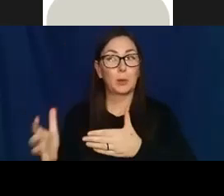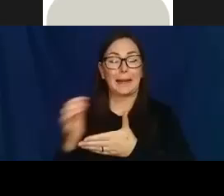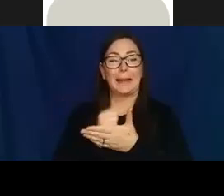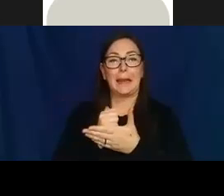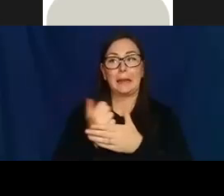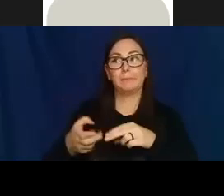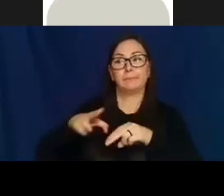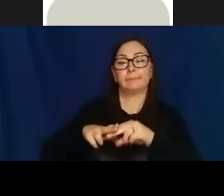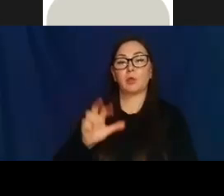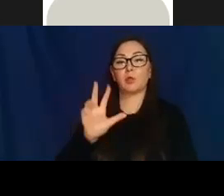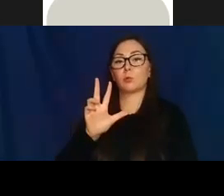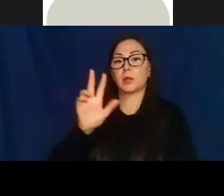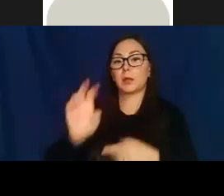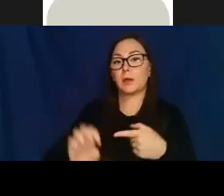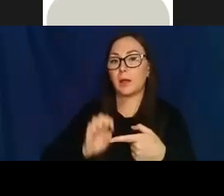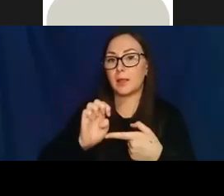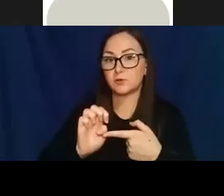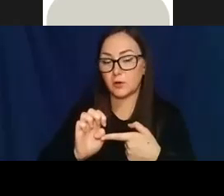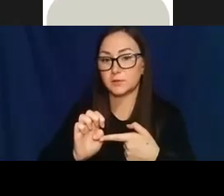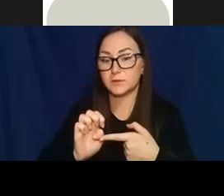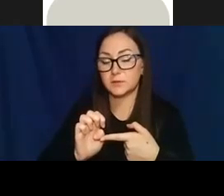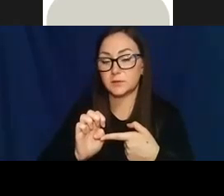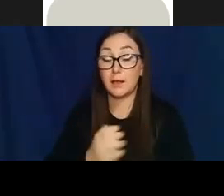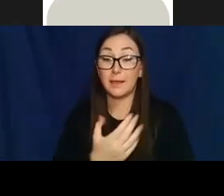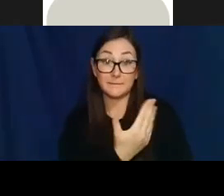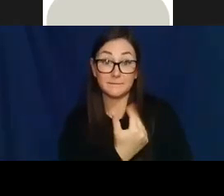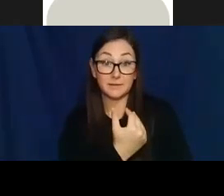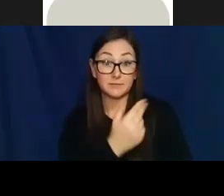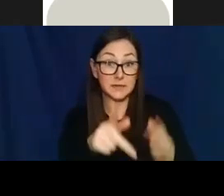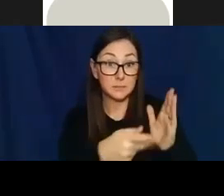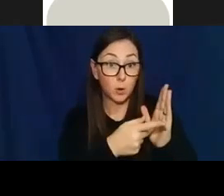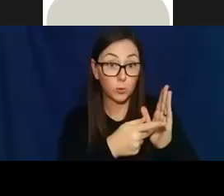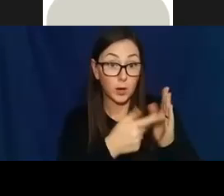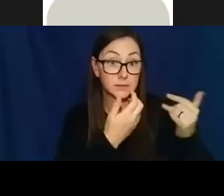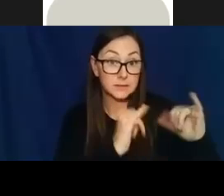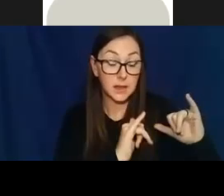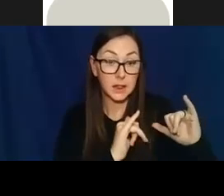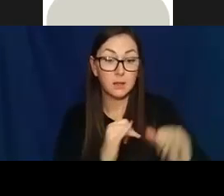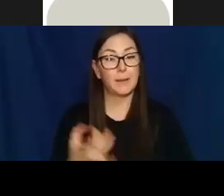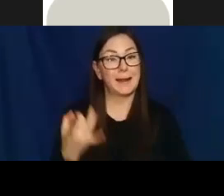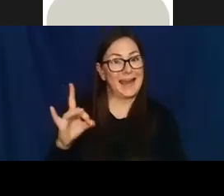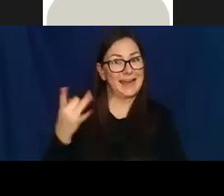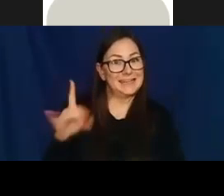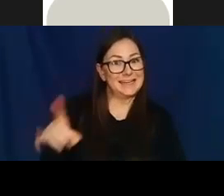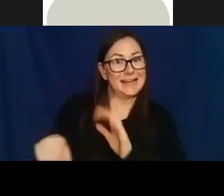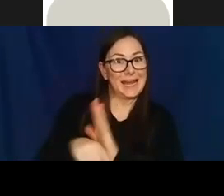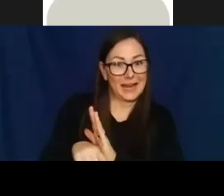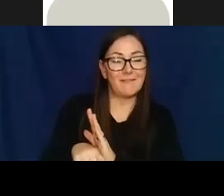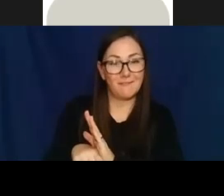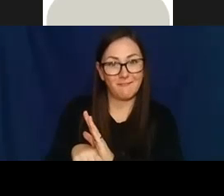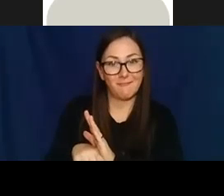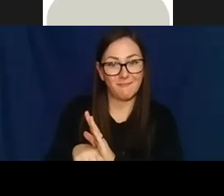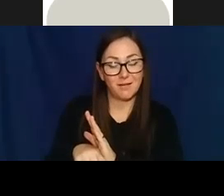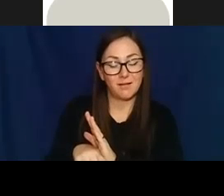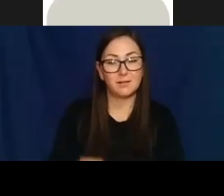has 15 protons still, but 18 negatives. And the net is a -3. The